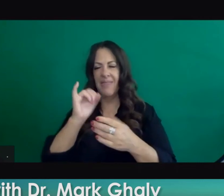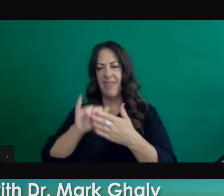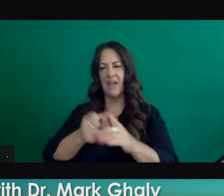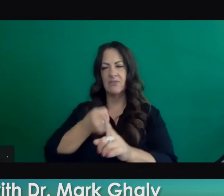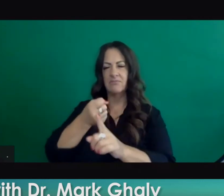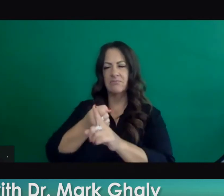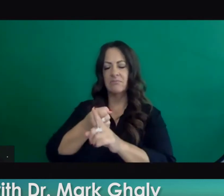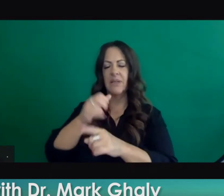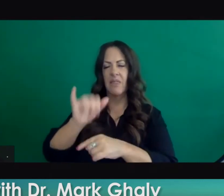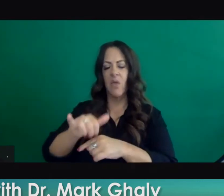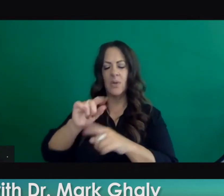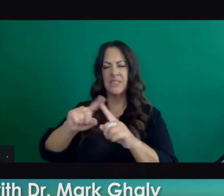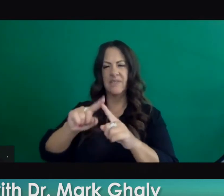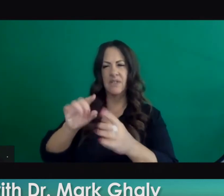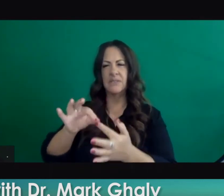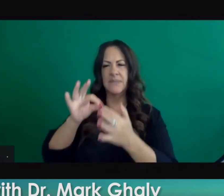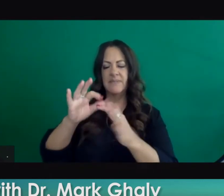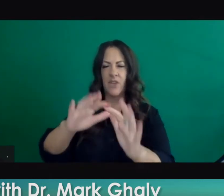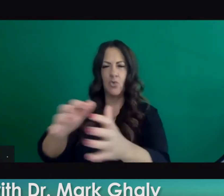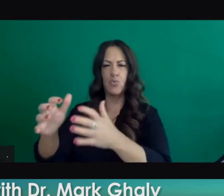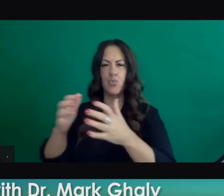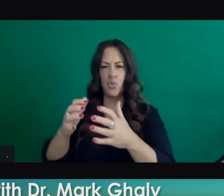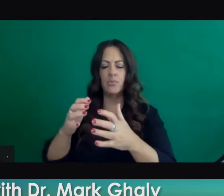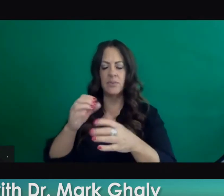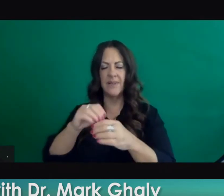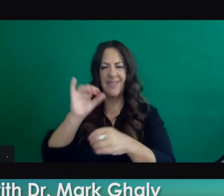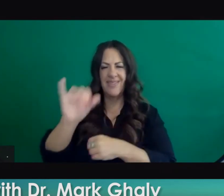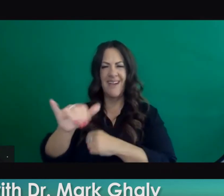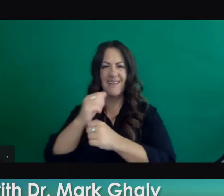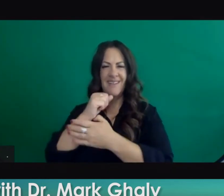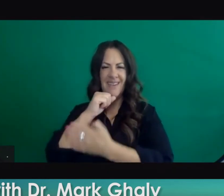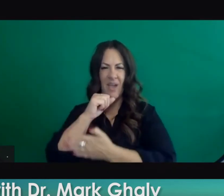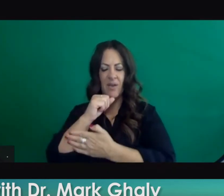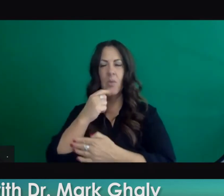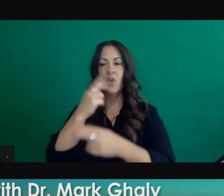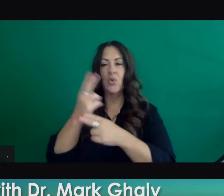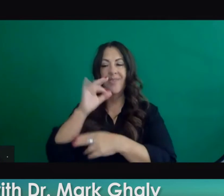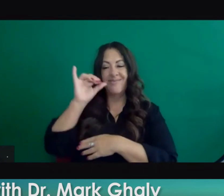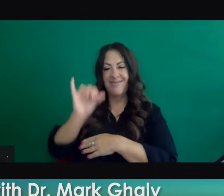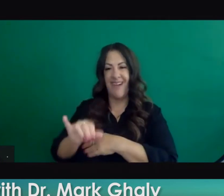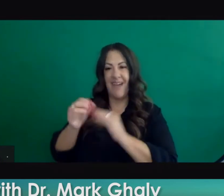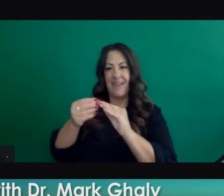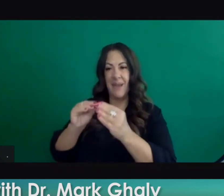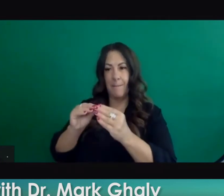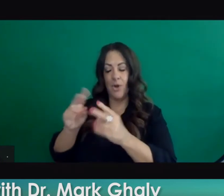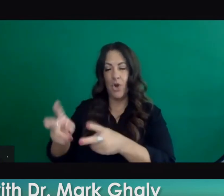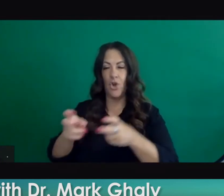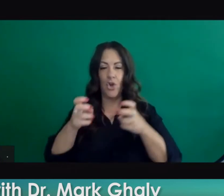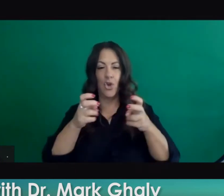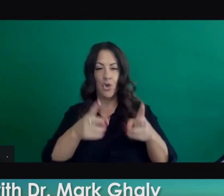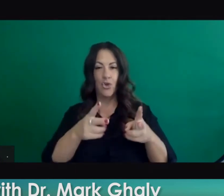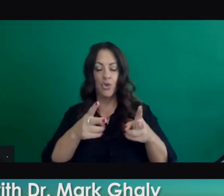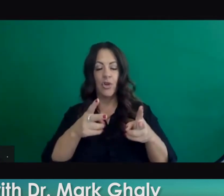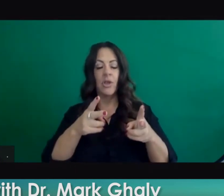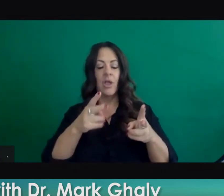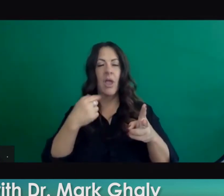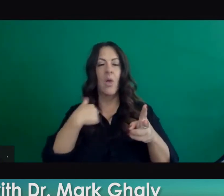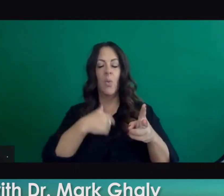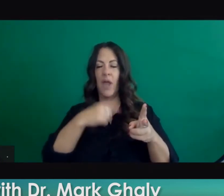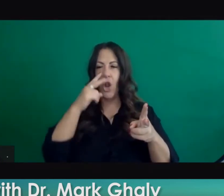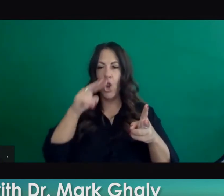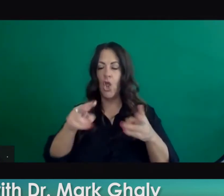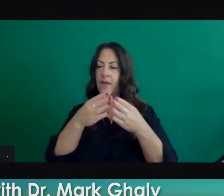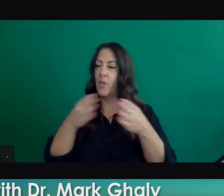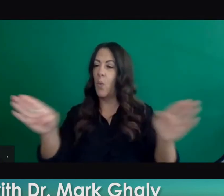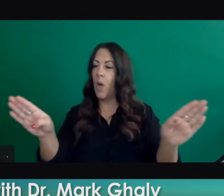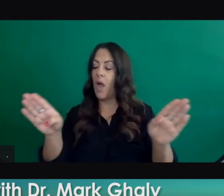tracts in that specific county. And we use that test positivity number and we look countywide and ensure that